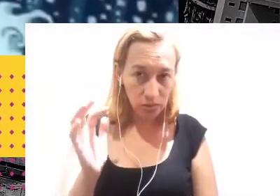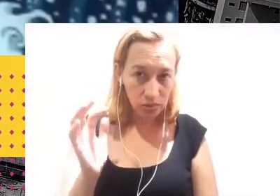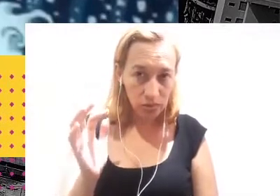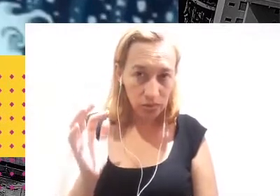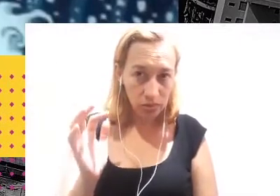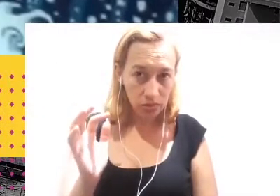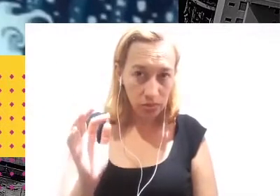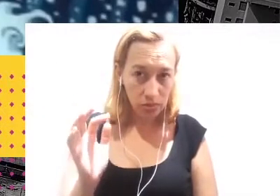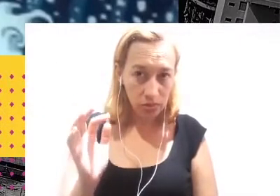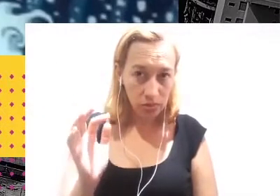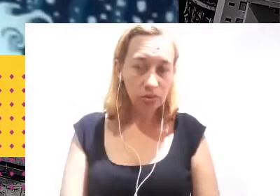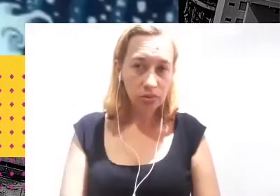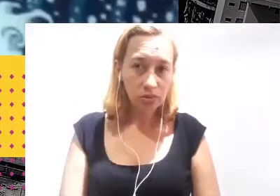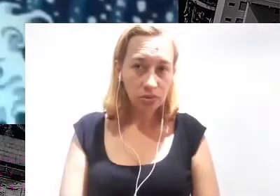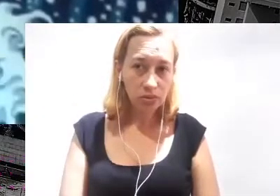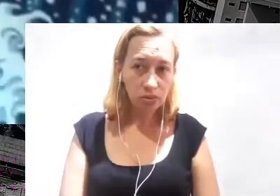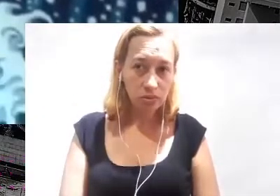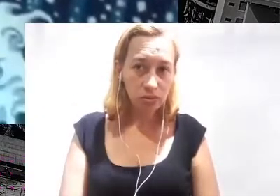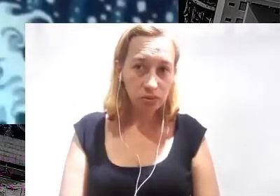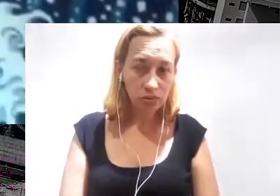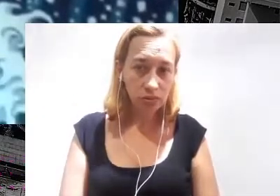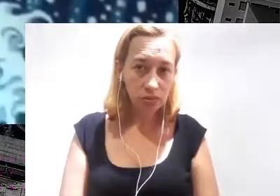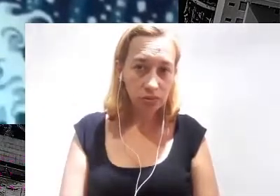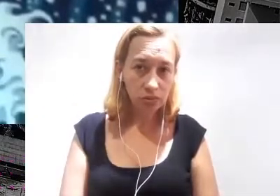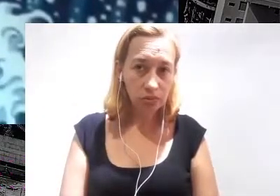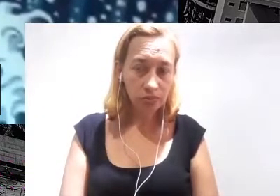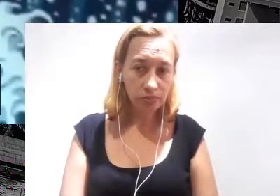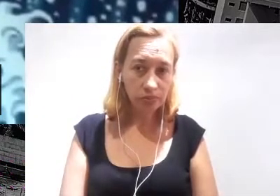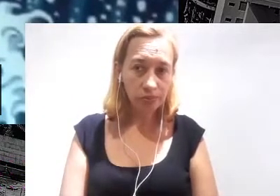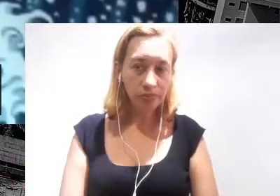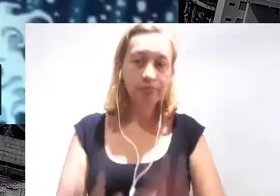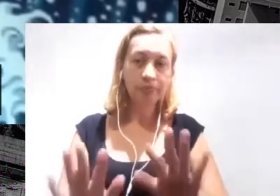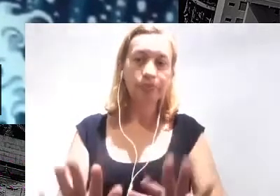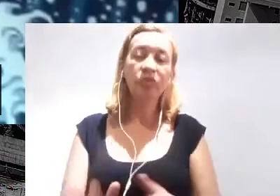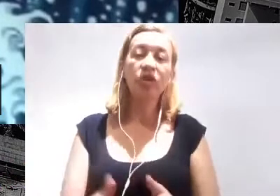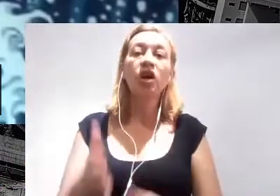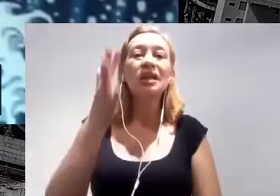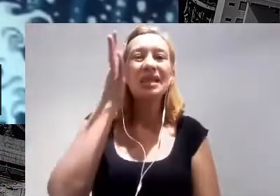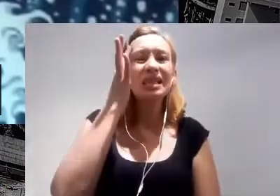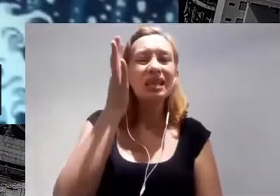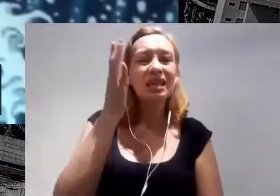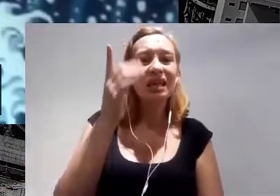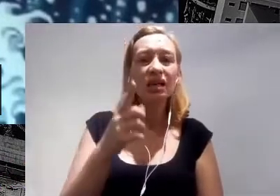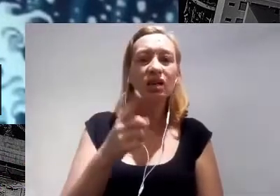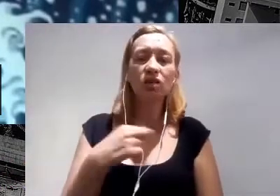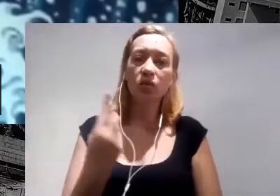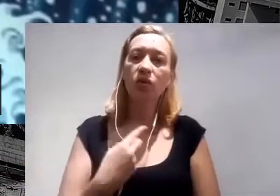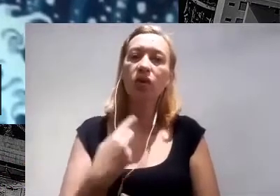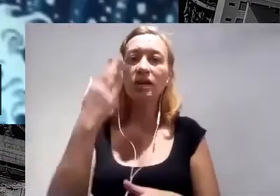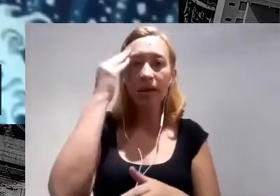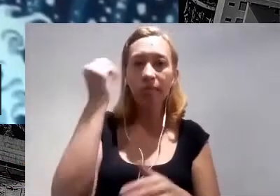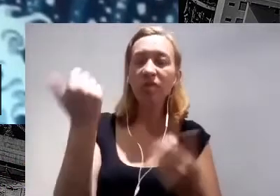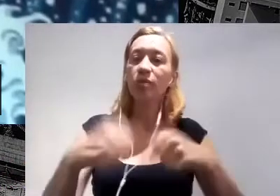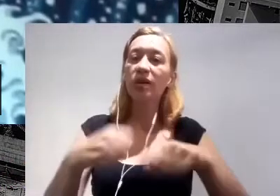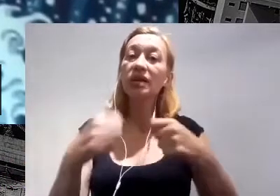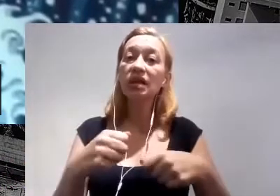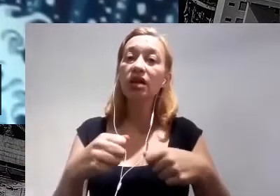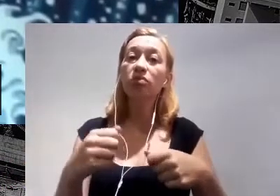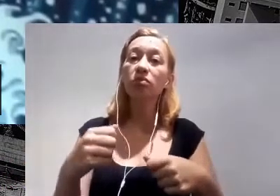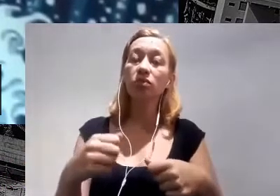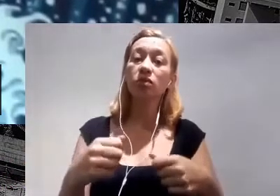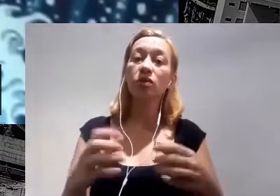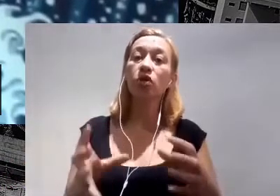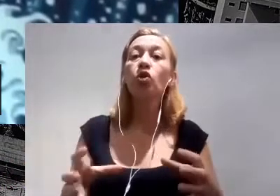unless you work collectively. There's no one segment of society that can achieve water security in any locality